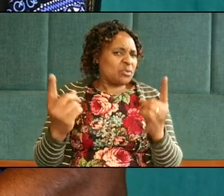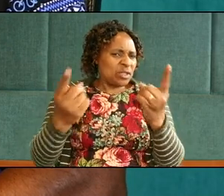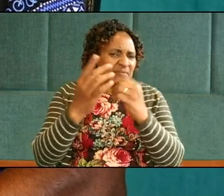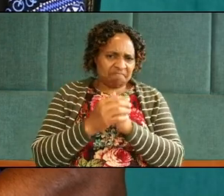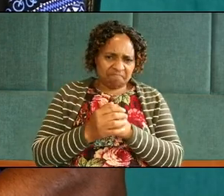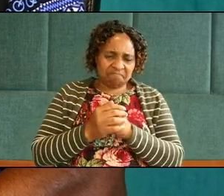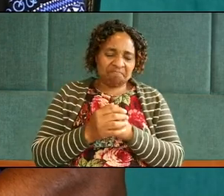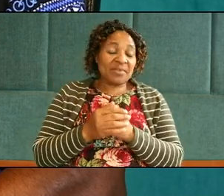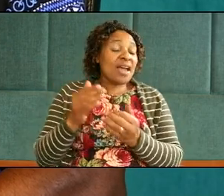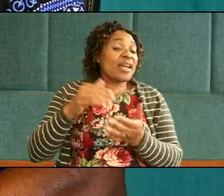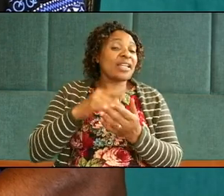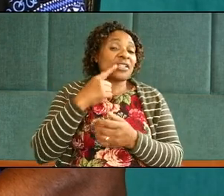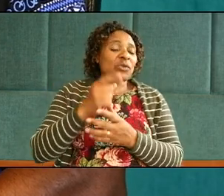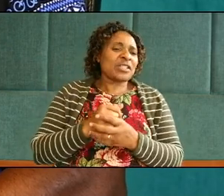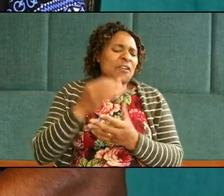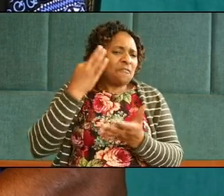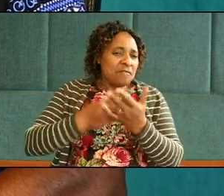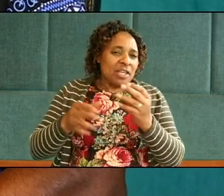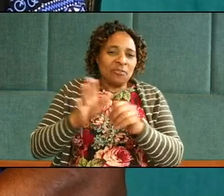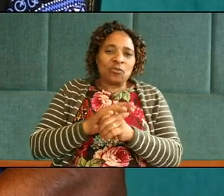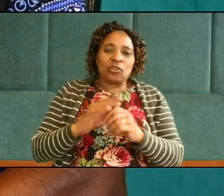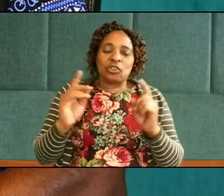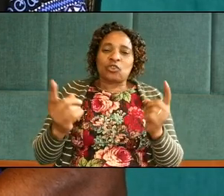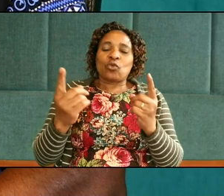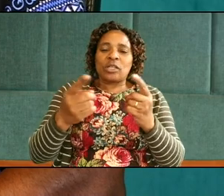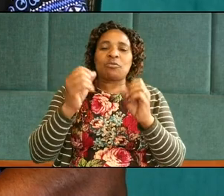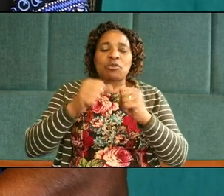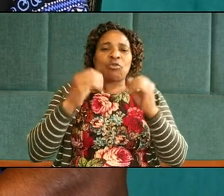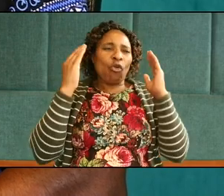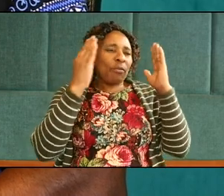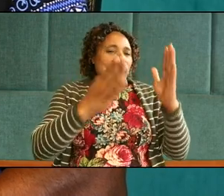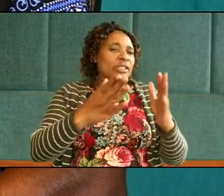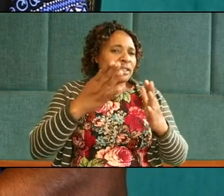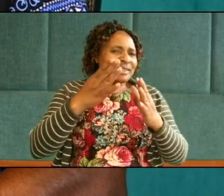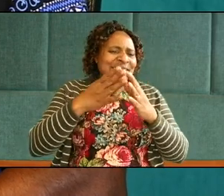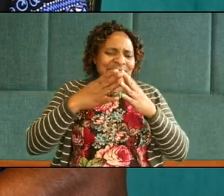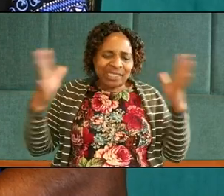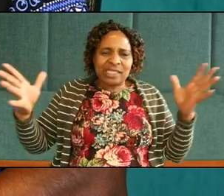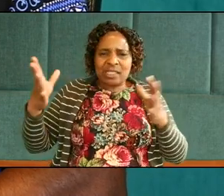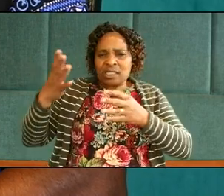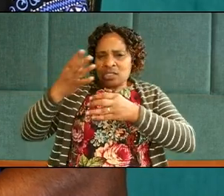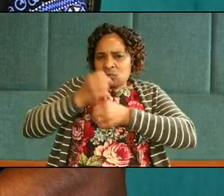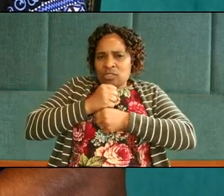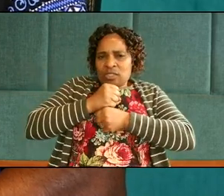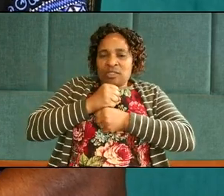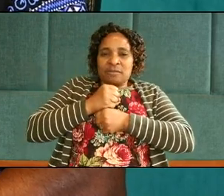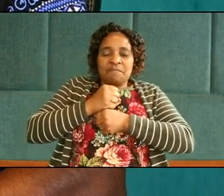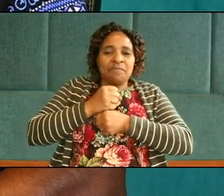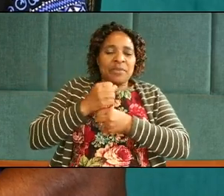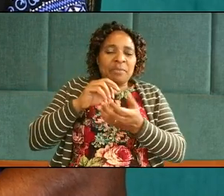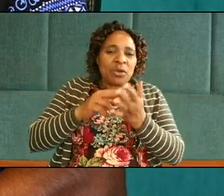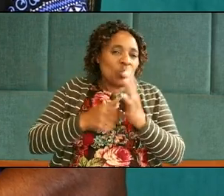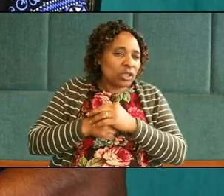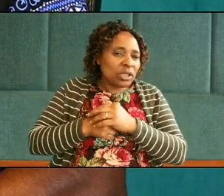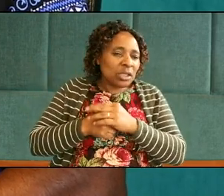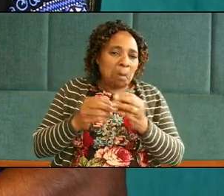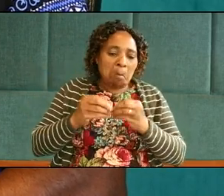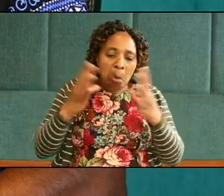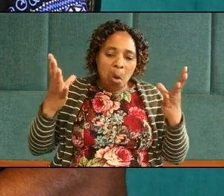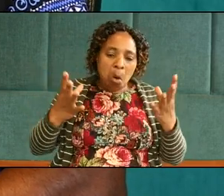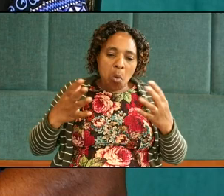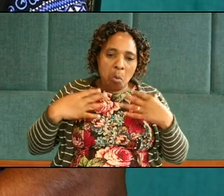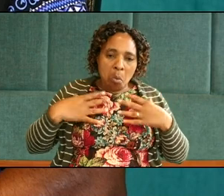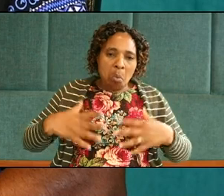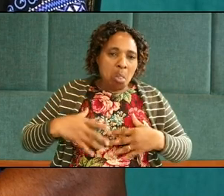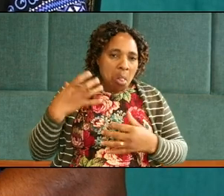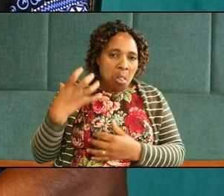he says, faithful stewards, he will commit greater trust. Greater trust may not necessarily mean more wealth, more